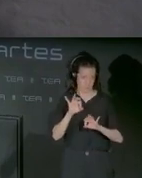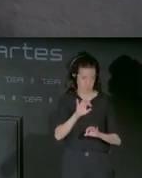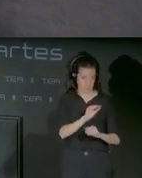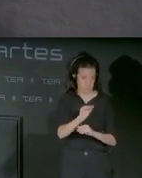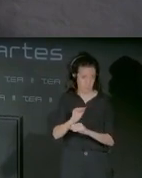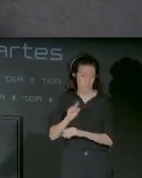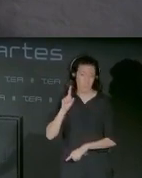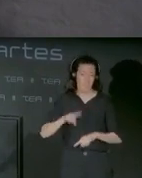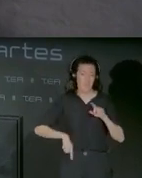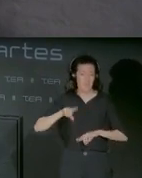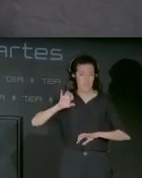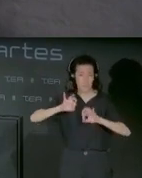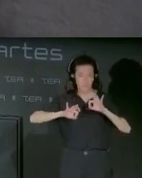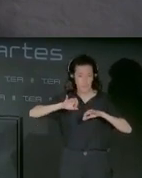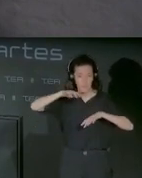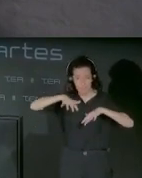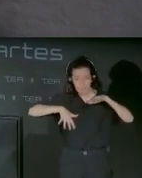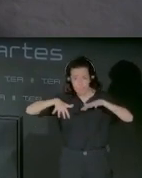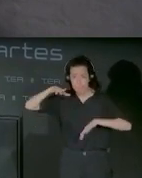We have had